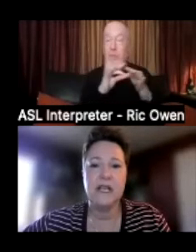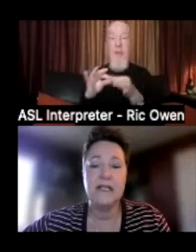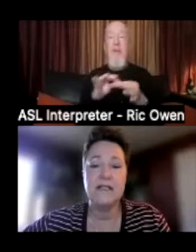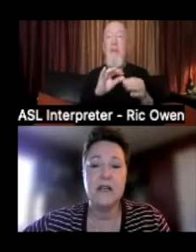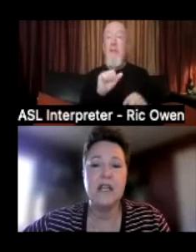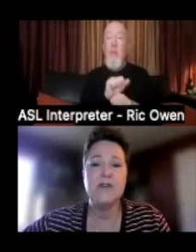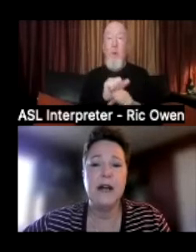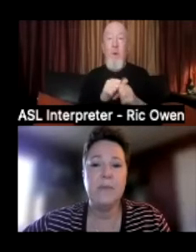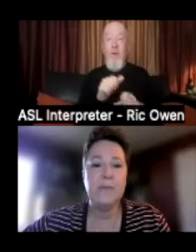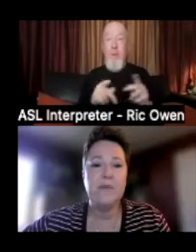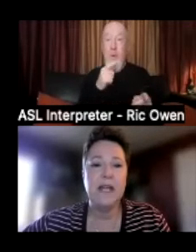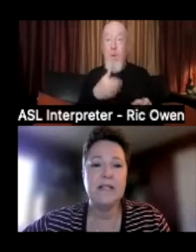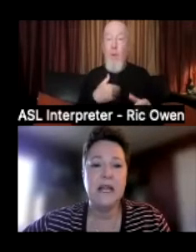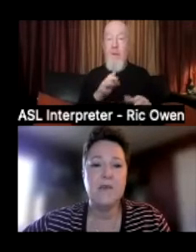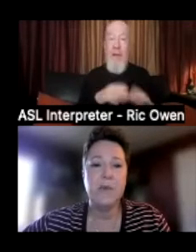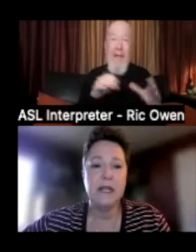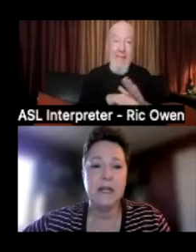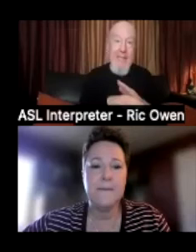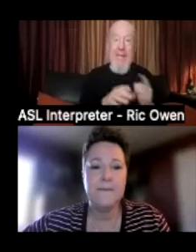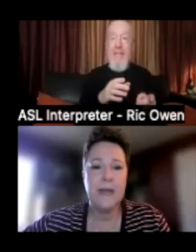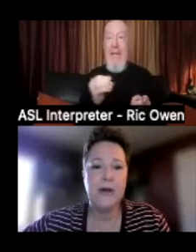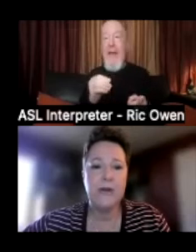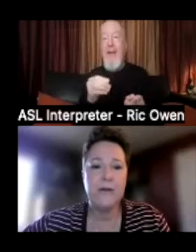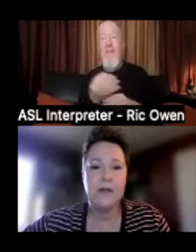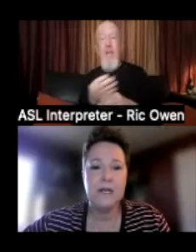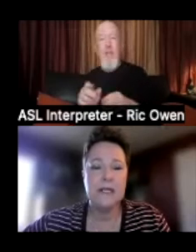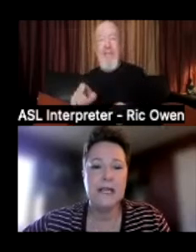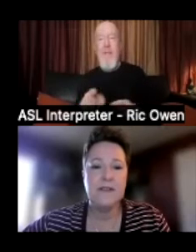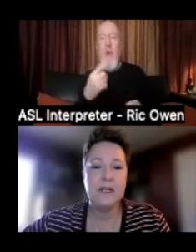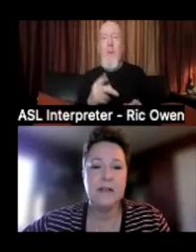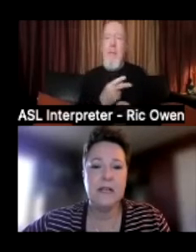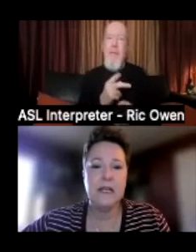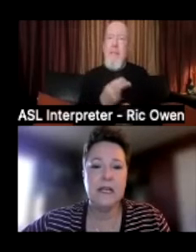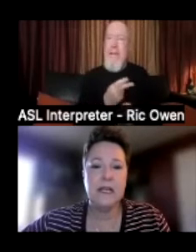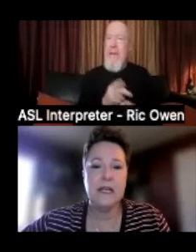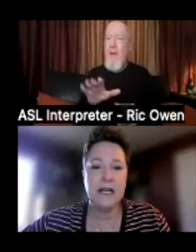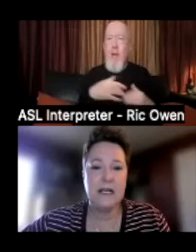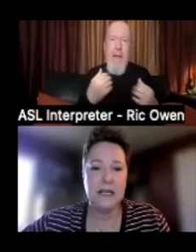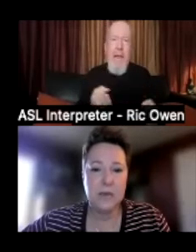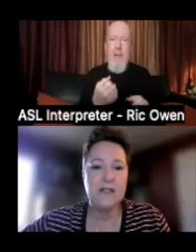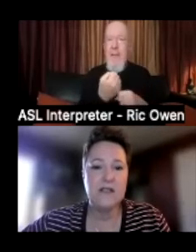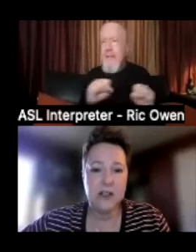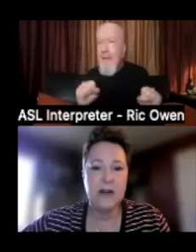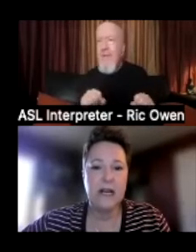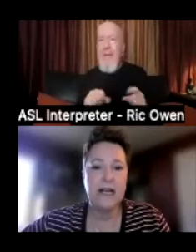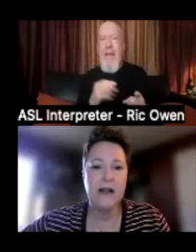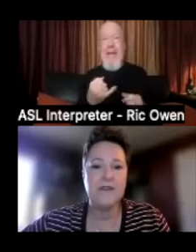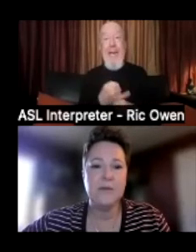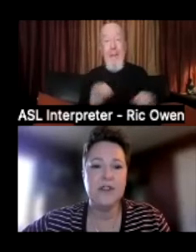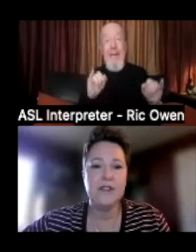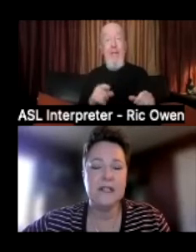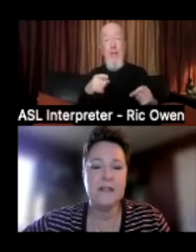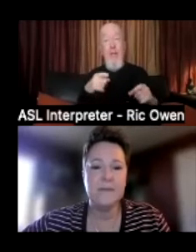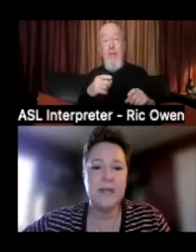functional needs to help people maintain mobility, health, safety, and independence during and